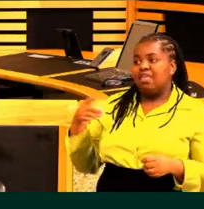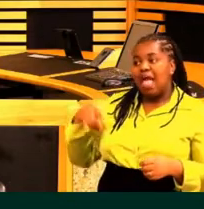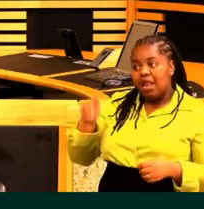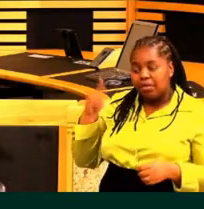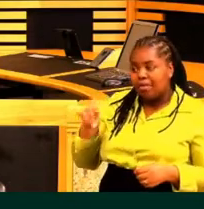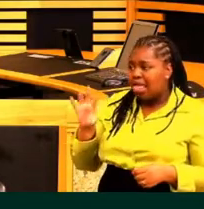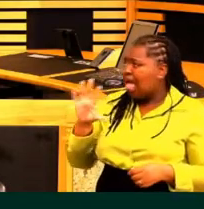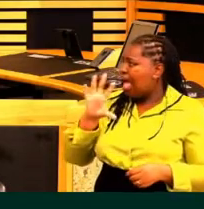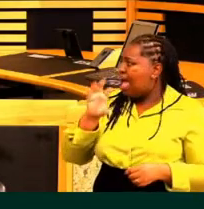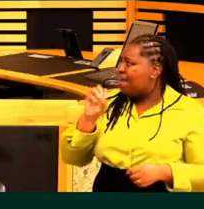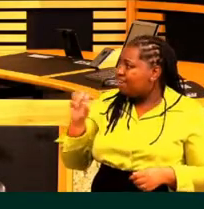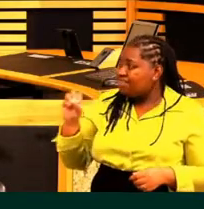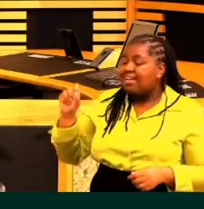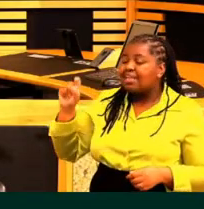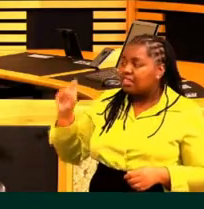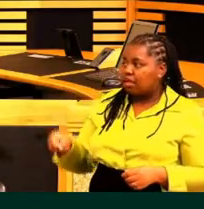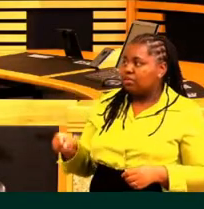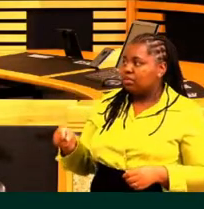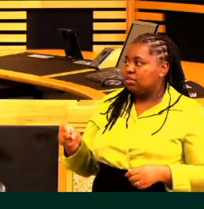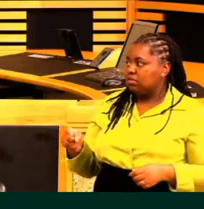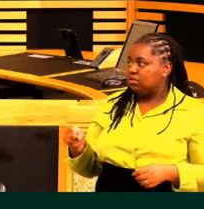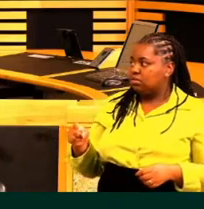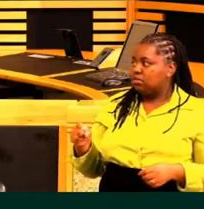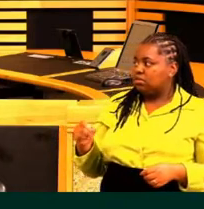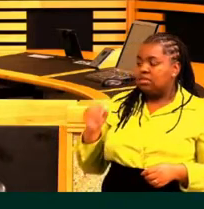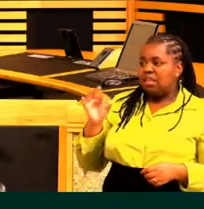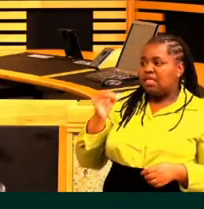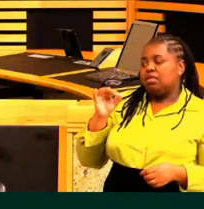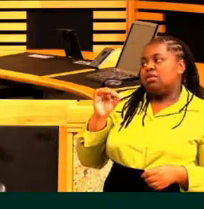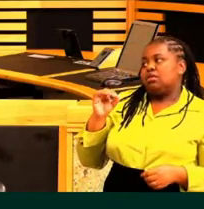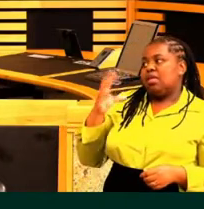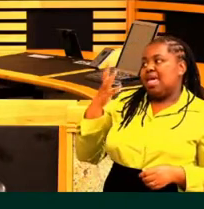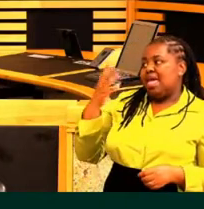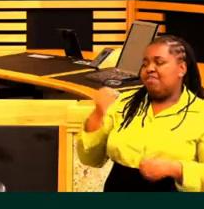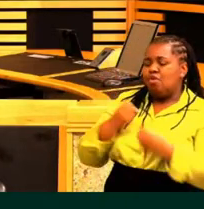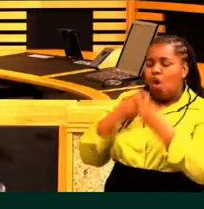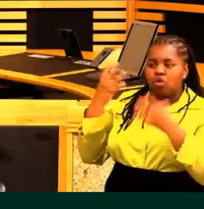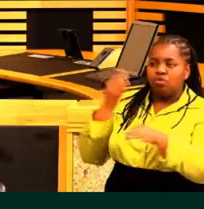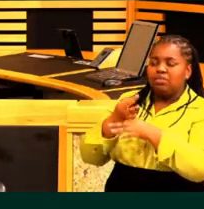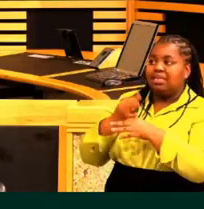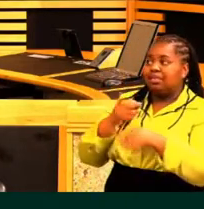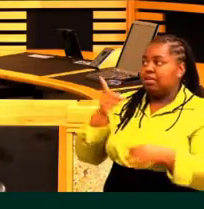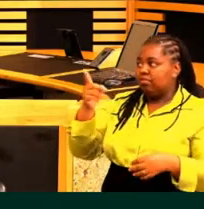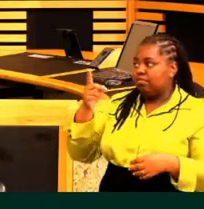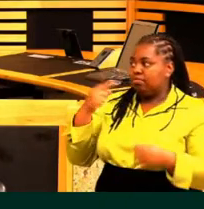500 to thousand if you talk about stake Spirit couple of foreign